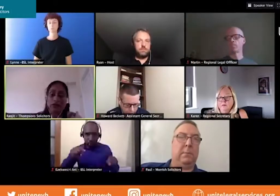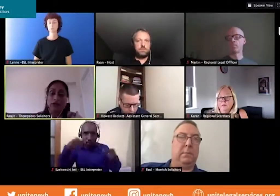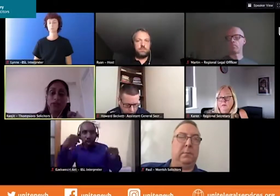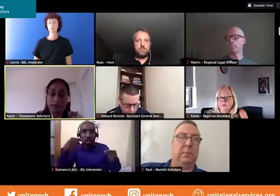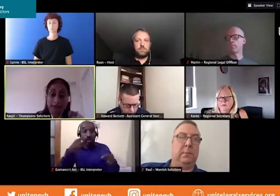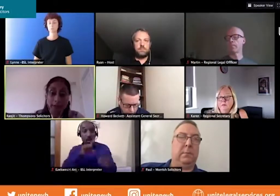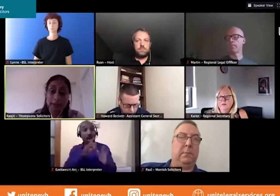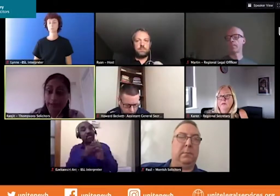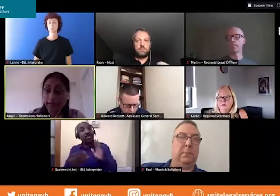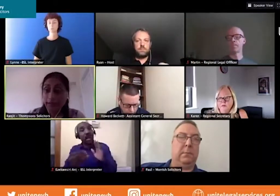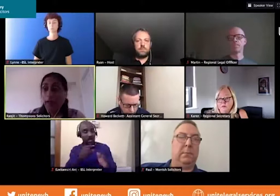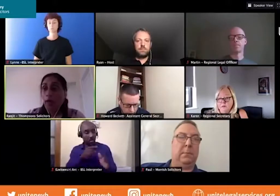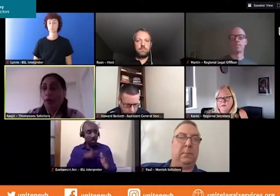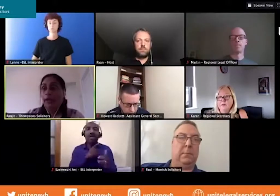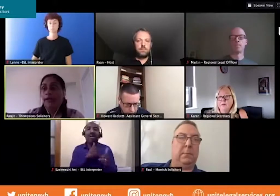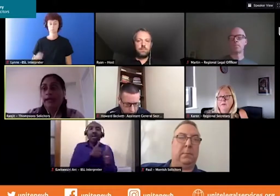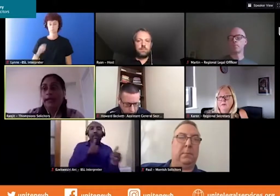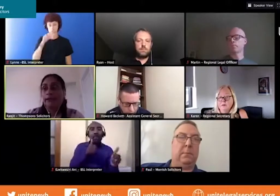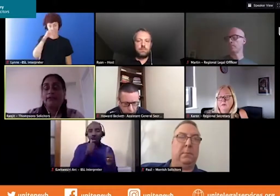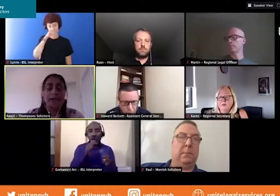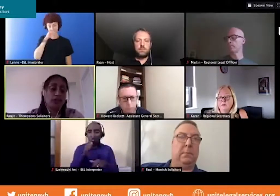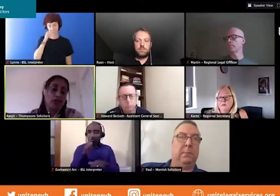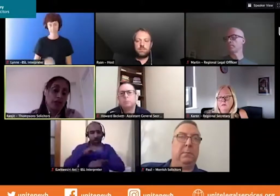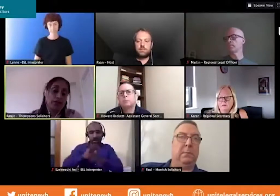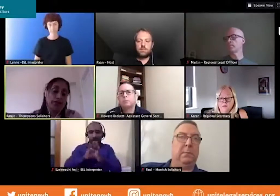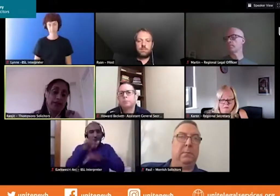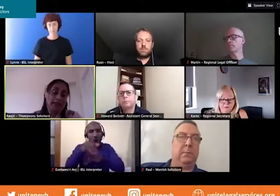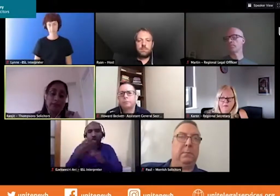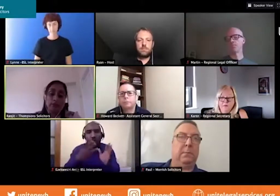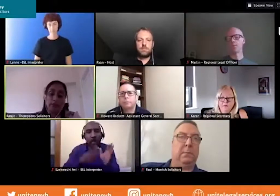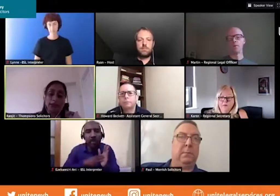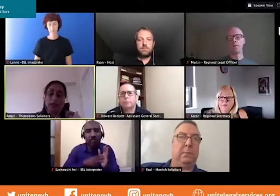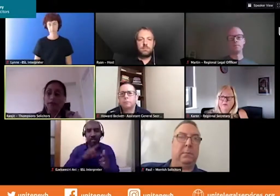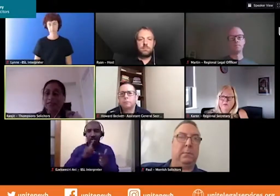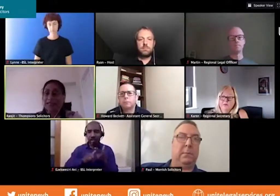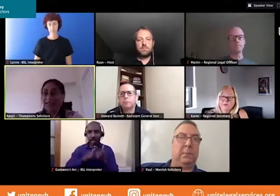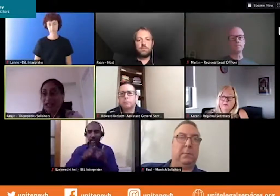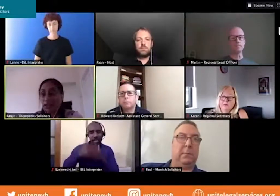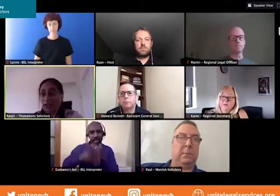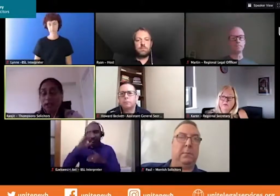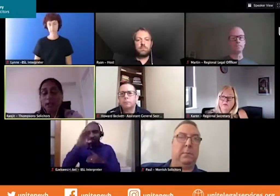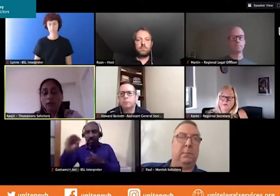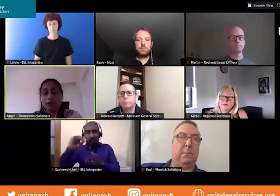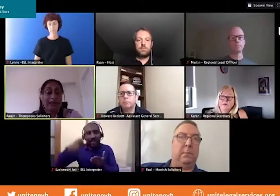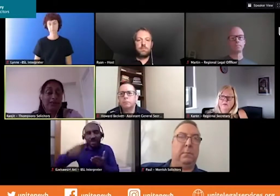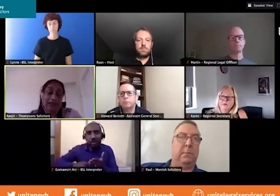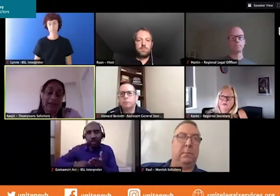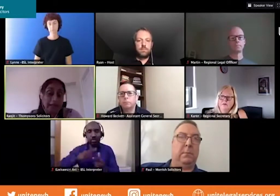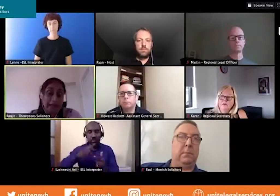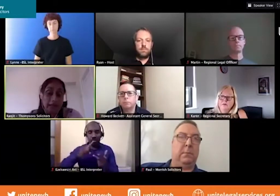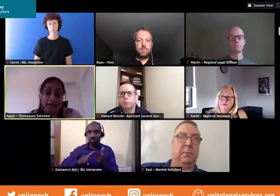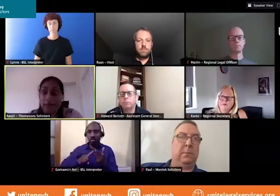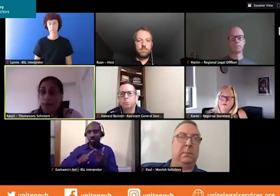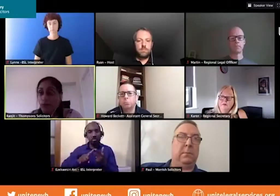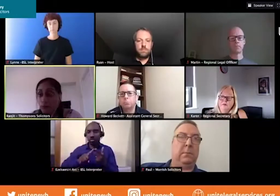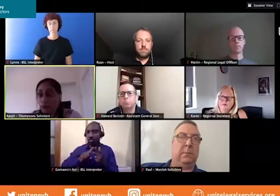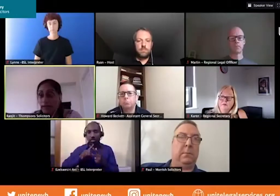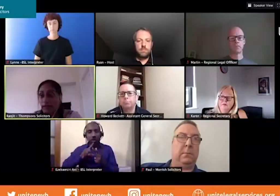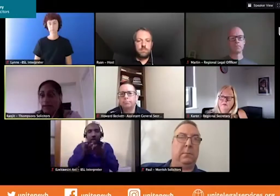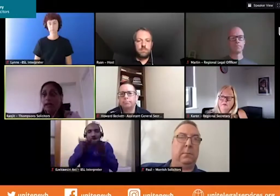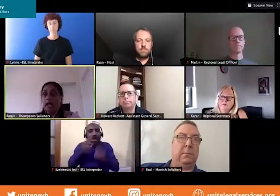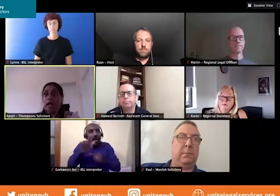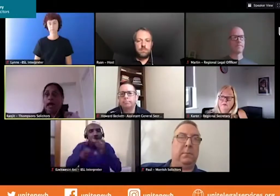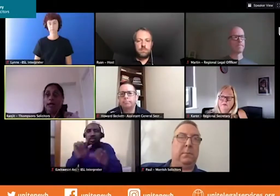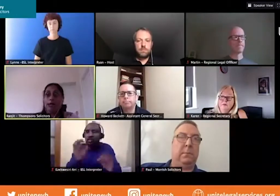application in a reasonable manner, where they fail to notify the employee of the decision, where they haven't carried out a fair